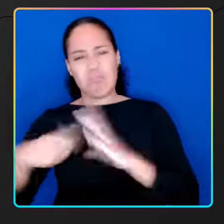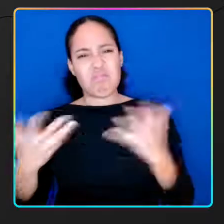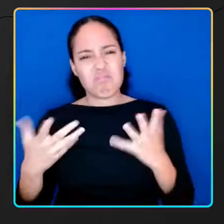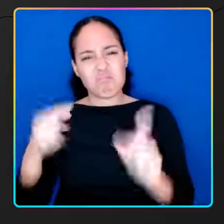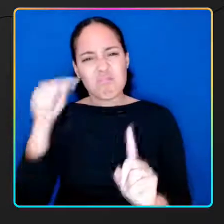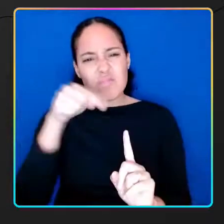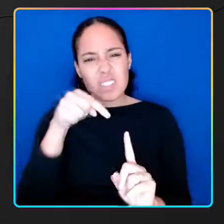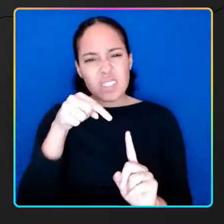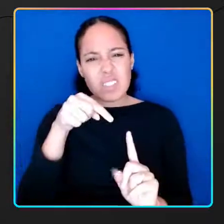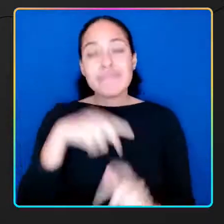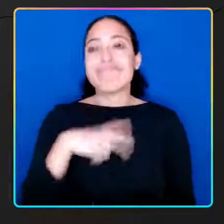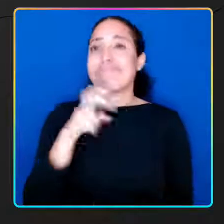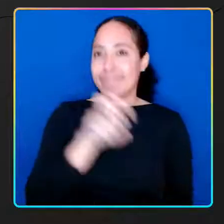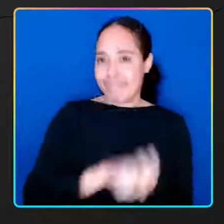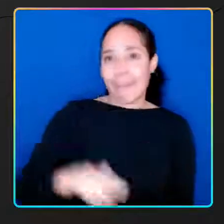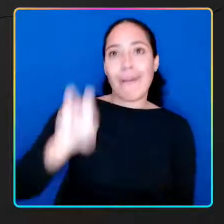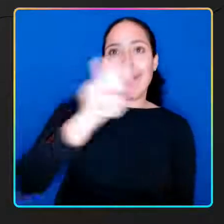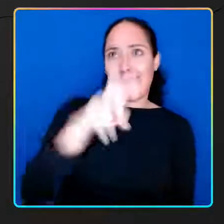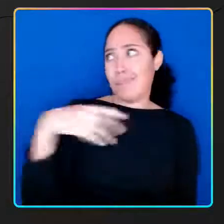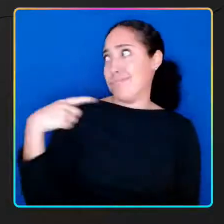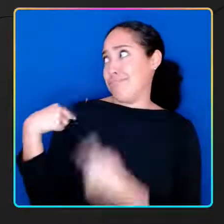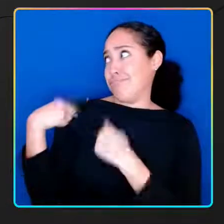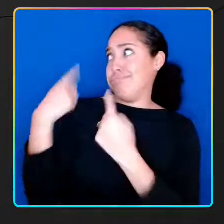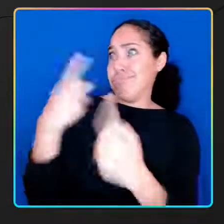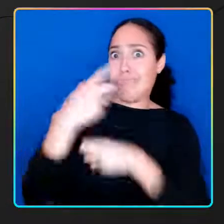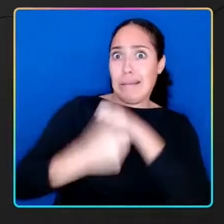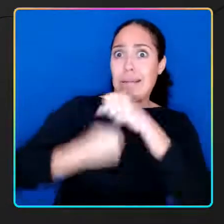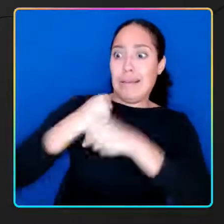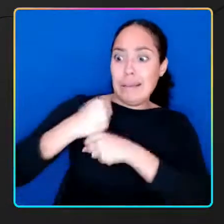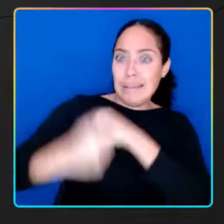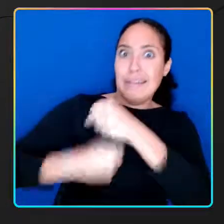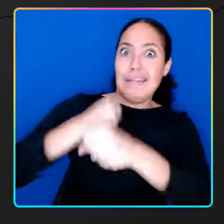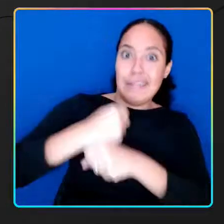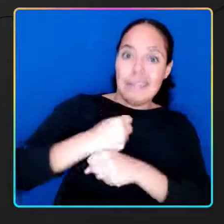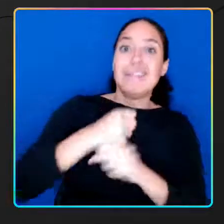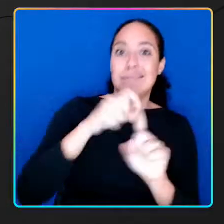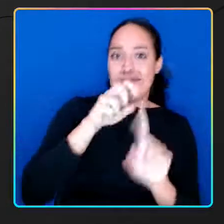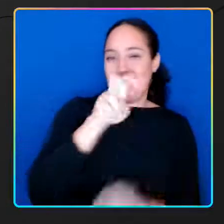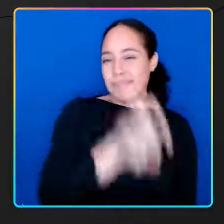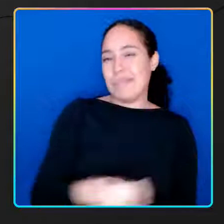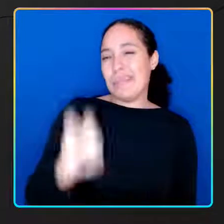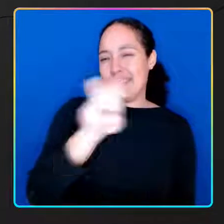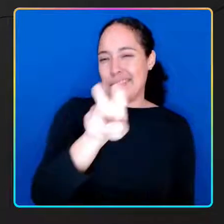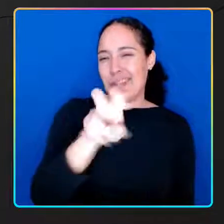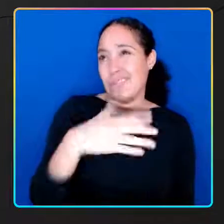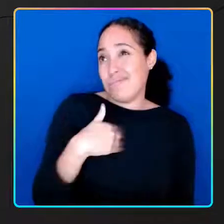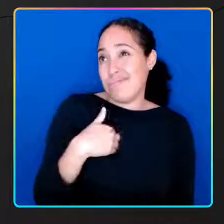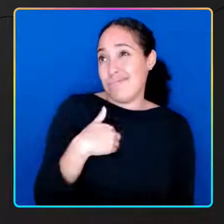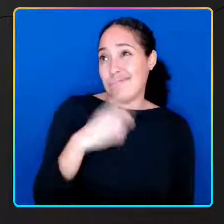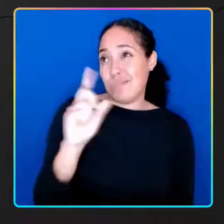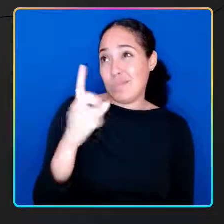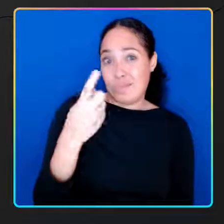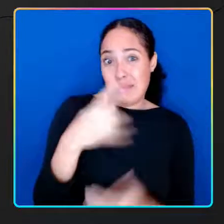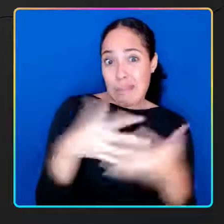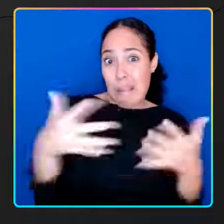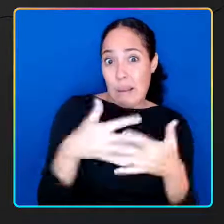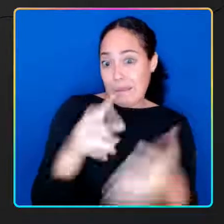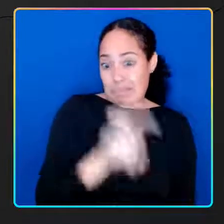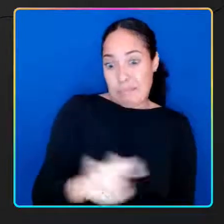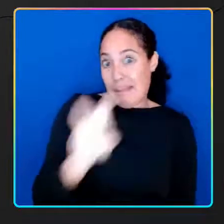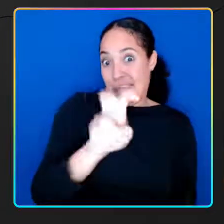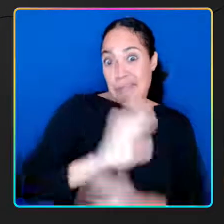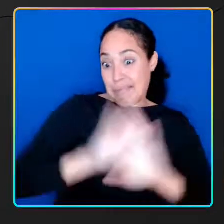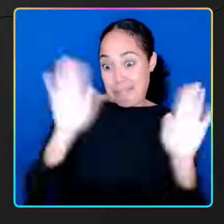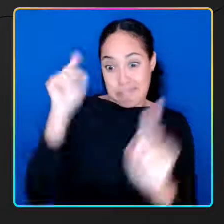Python. For the last several years, it's been Python. That's the only thing I know at this point. I was going to say, good